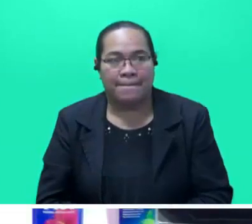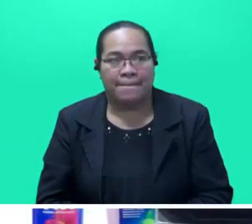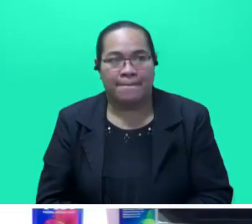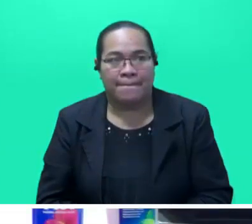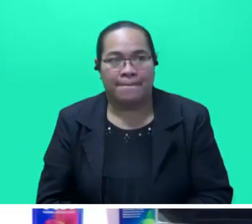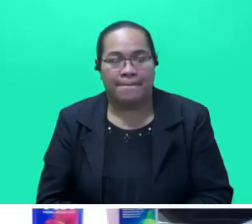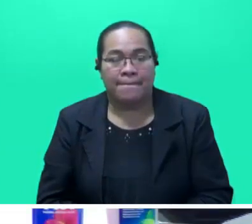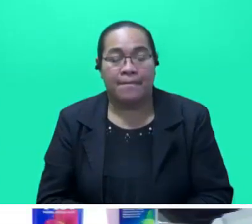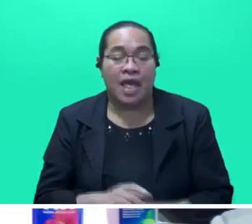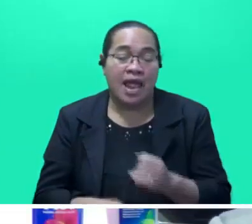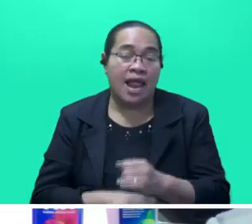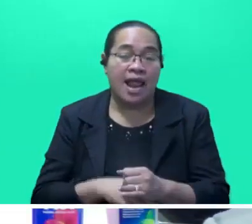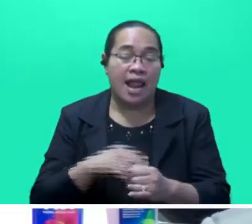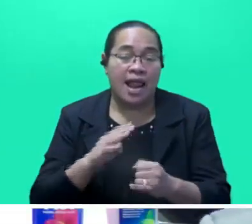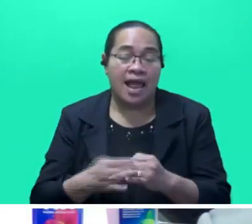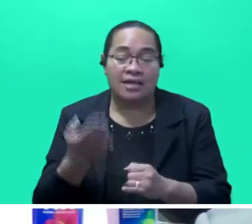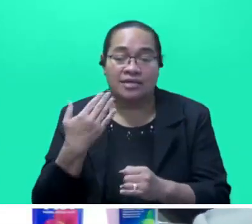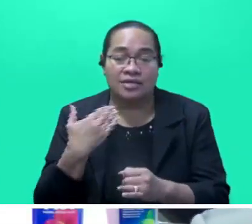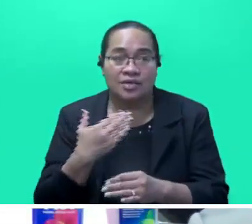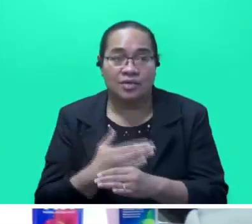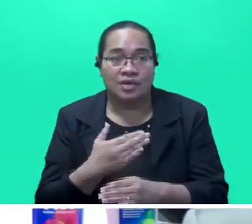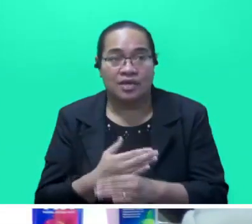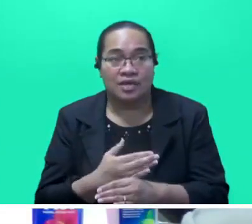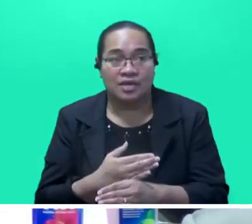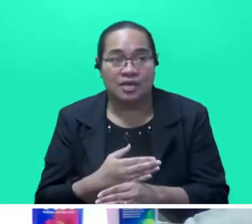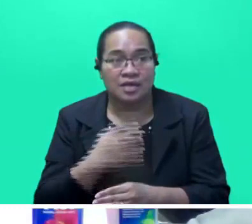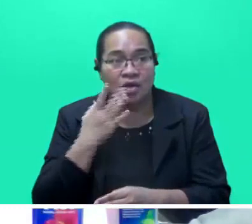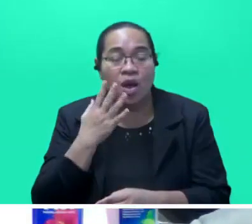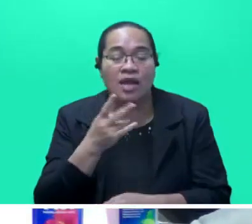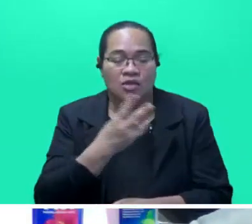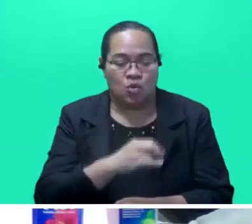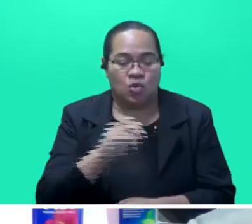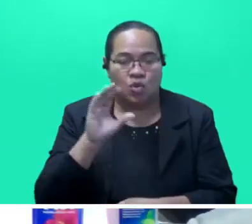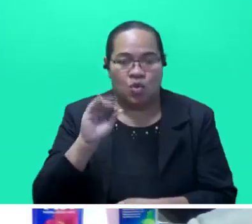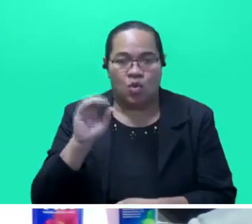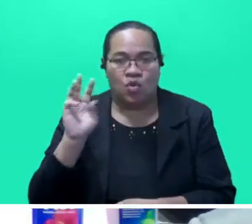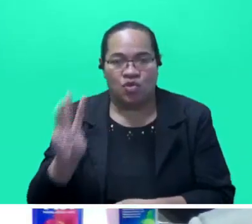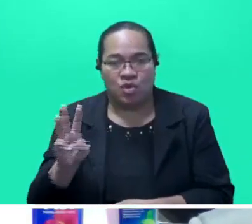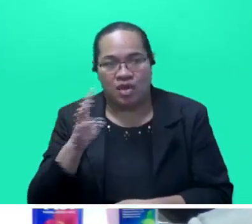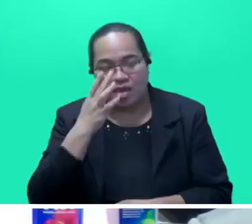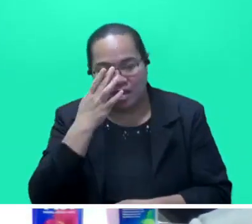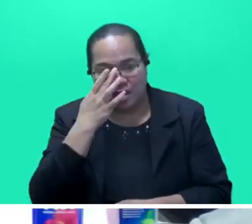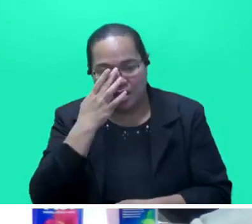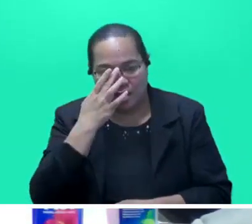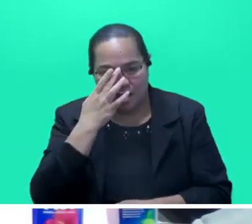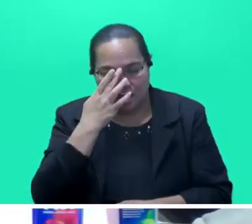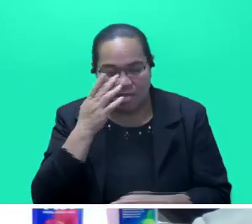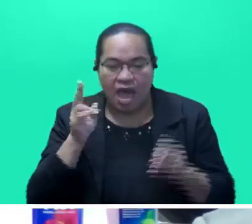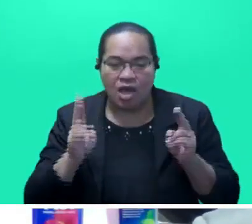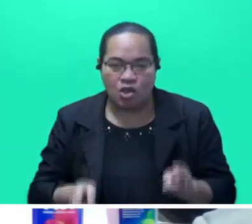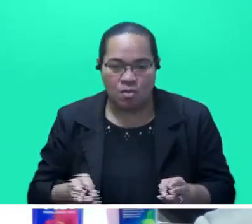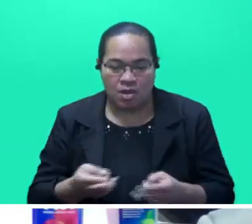Mr. Speaker, sir, the last job evaluation exercise for the Corrections Service was undertaken in 2003 by Mercer Human Resource